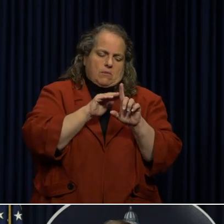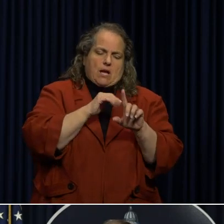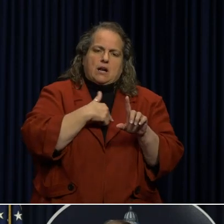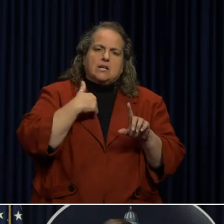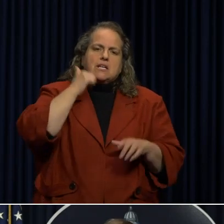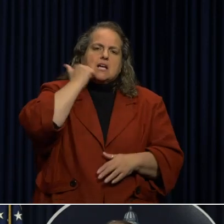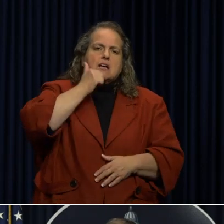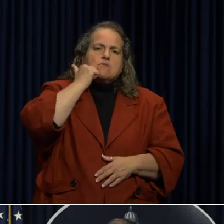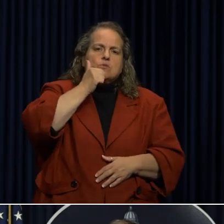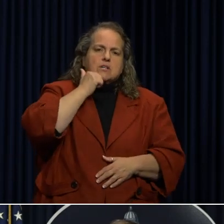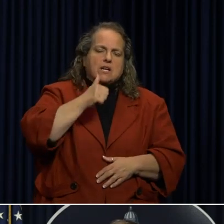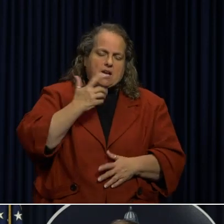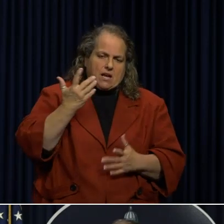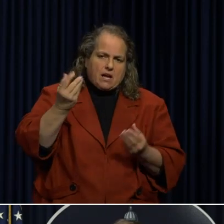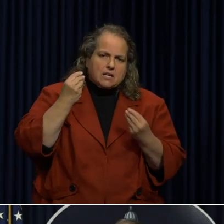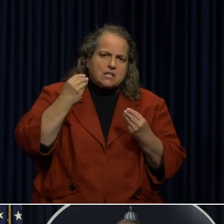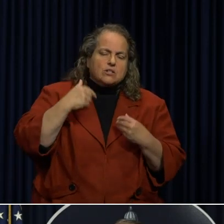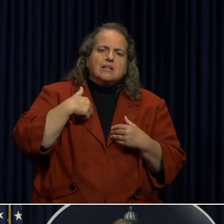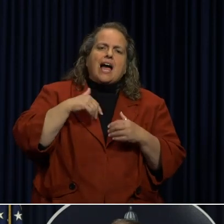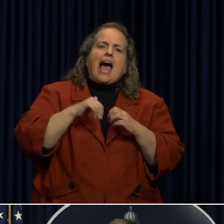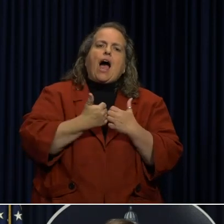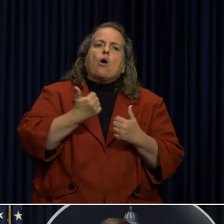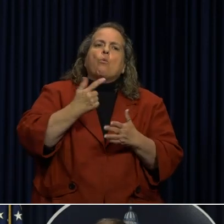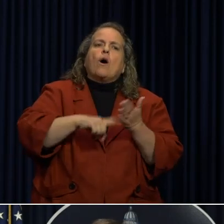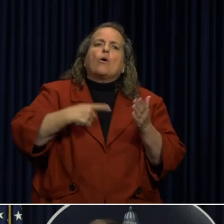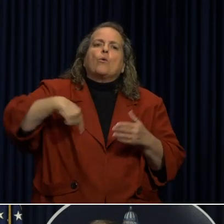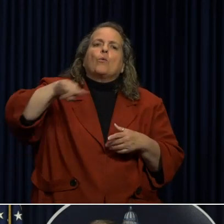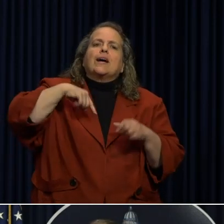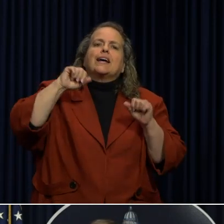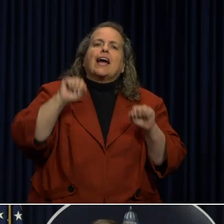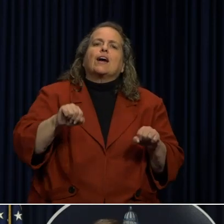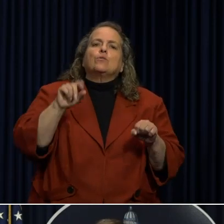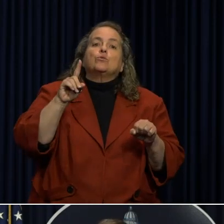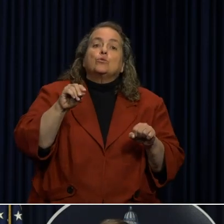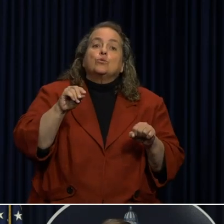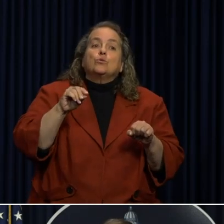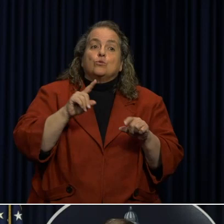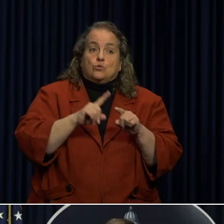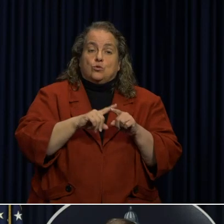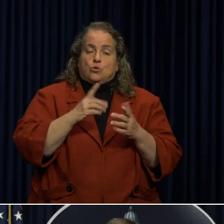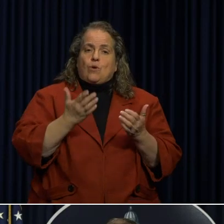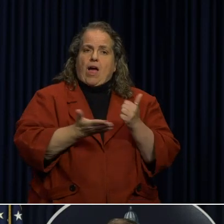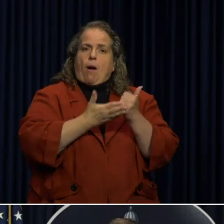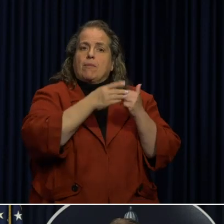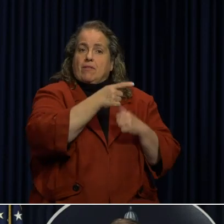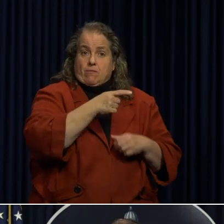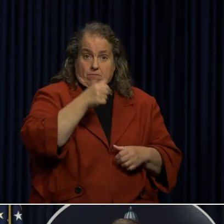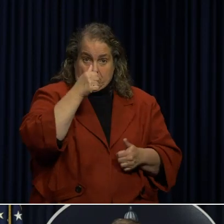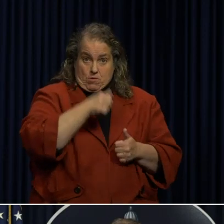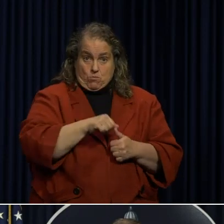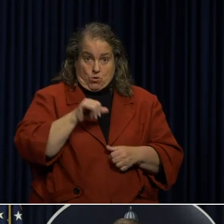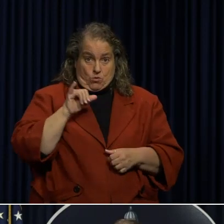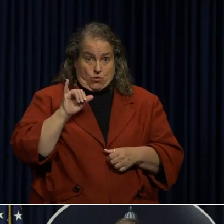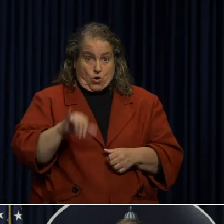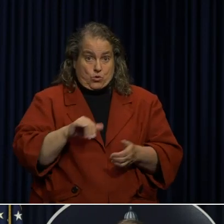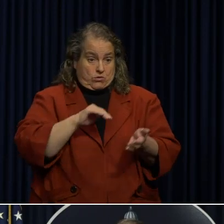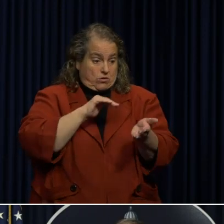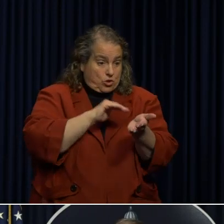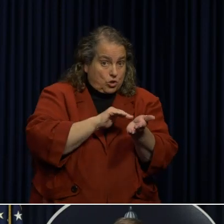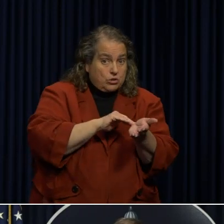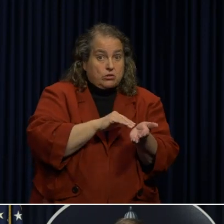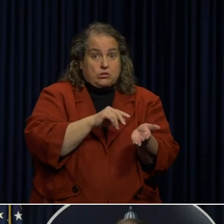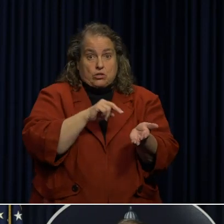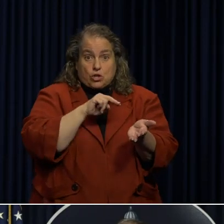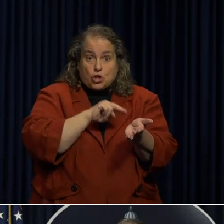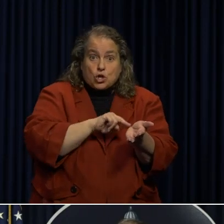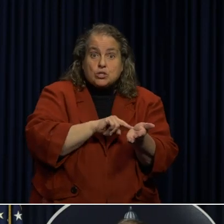what we can do to repay their heroic effort. Remember, these folks walk in to an environment every day where people have